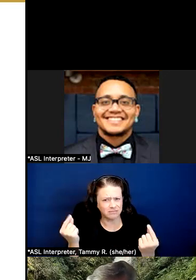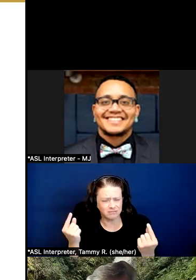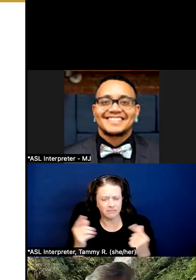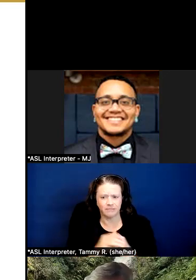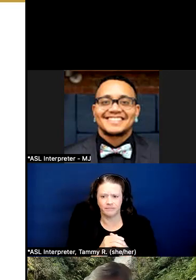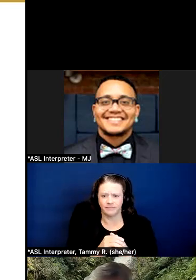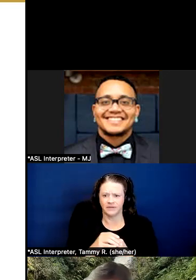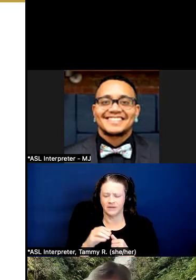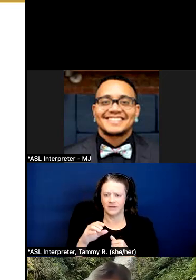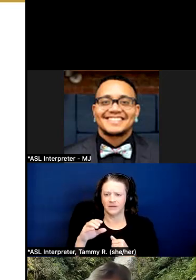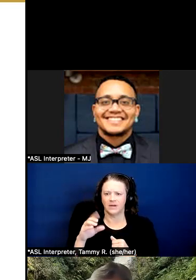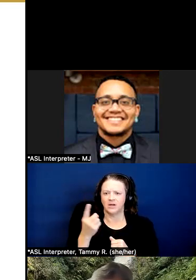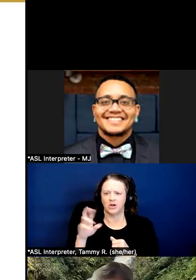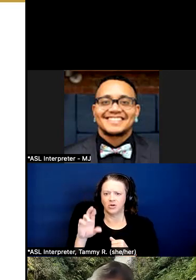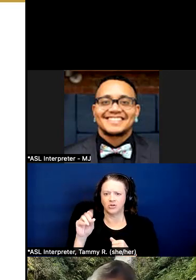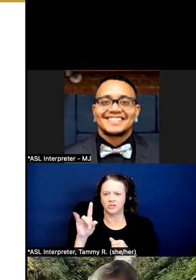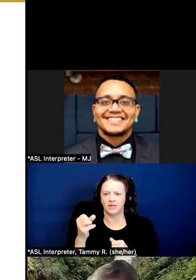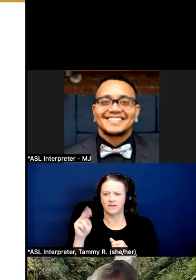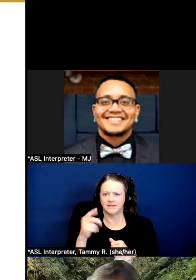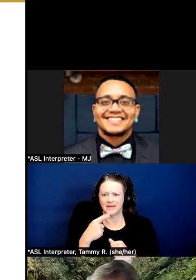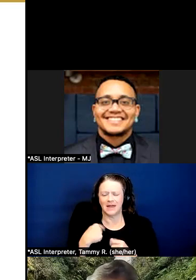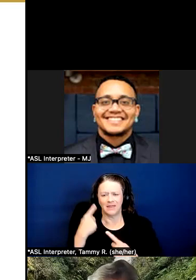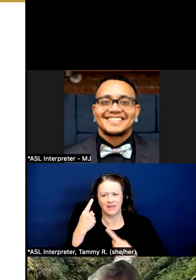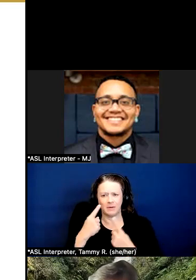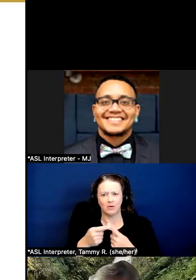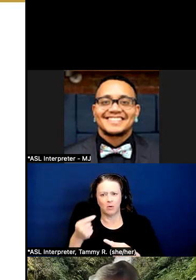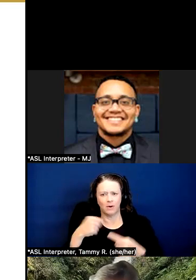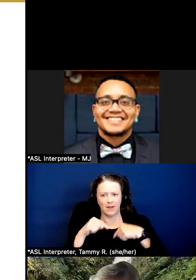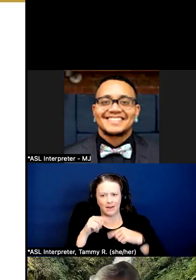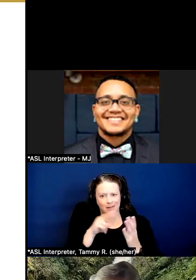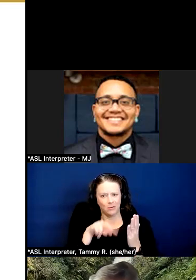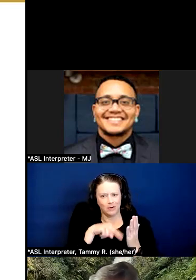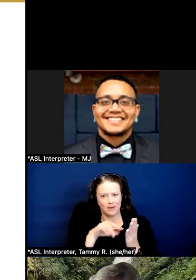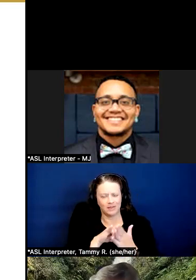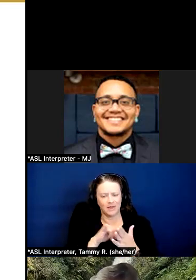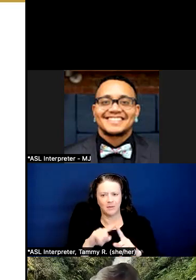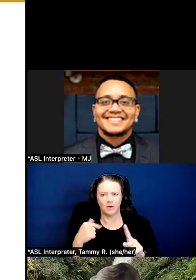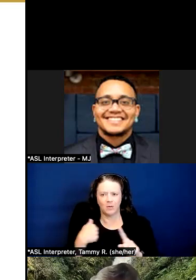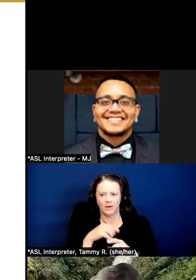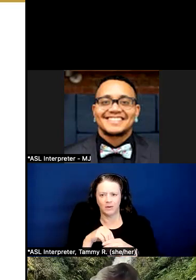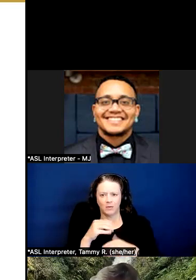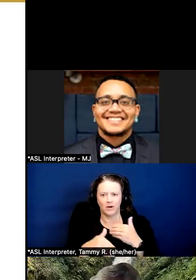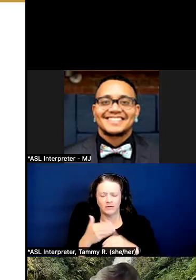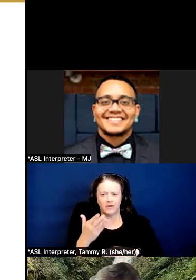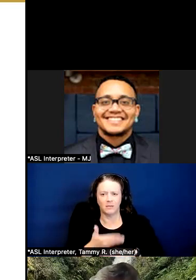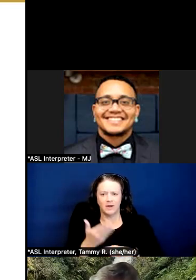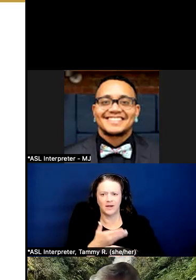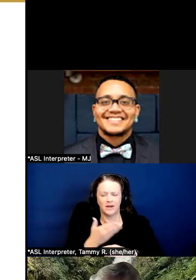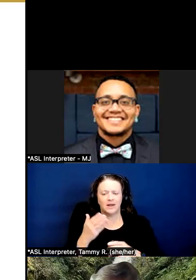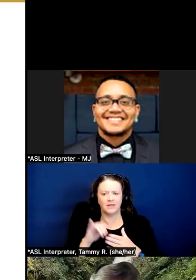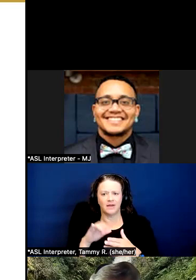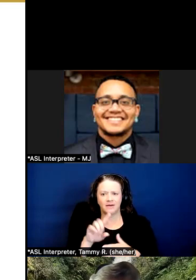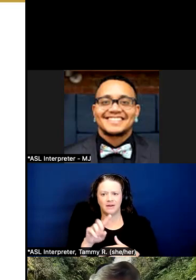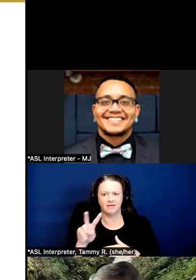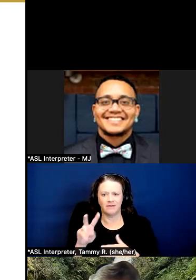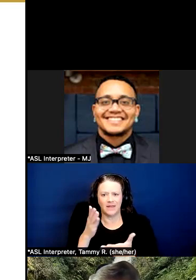You know, I had thought about going back and looking at that. We're in the process right now of updating the DV Evidence Project